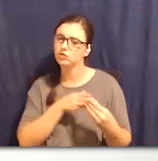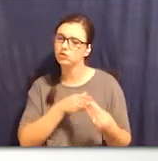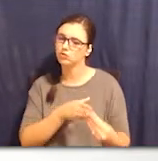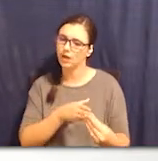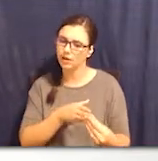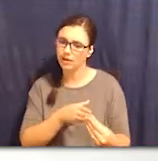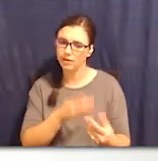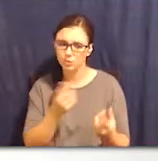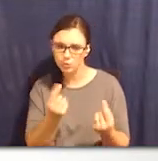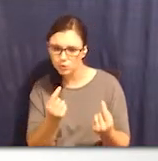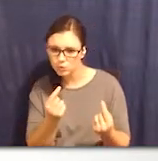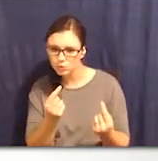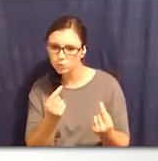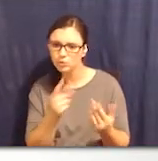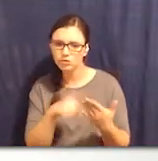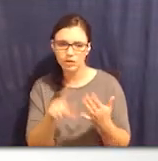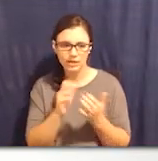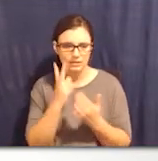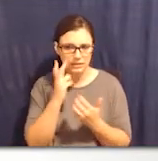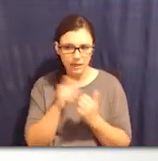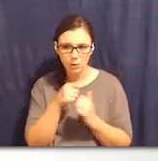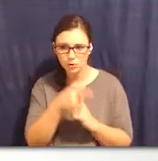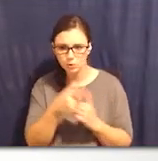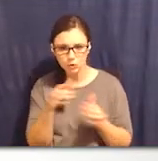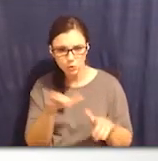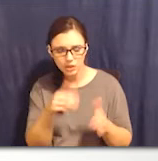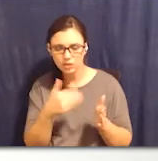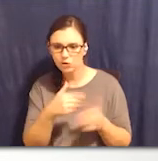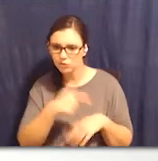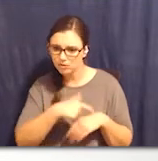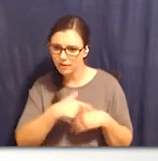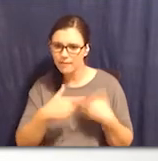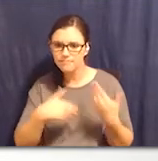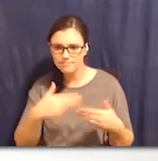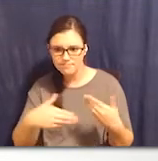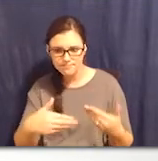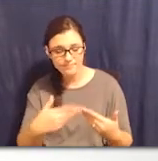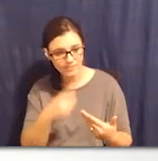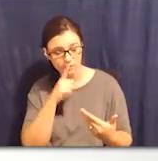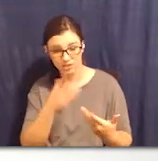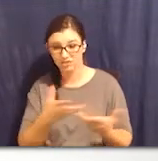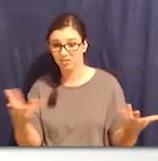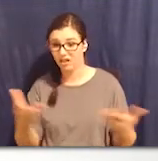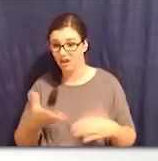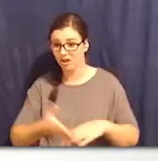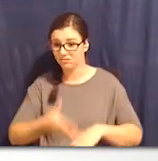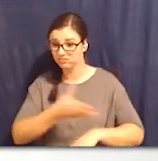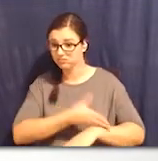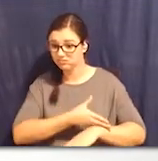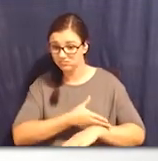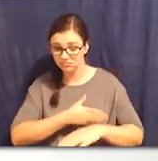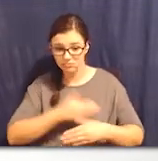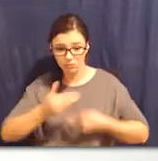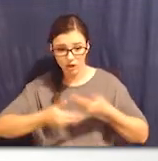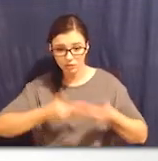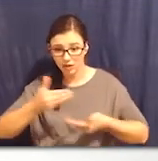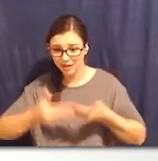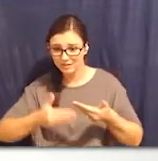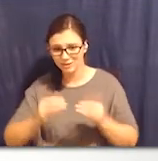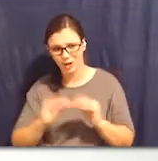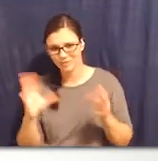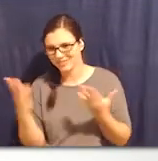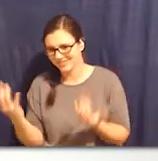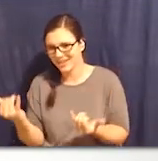guidance, I suppose, was basically to direct them on what to do and to check and see how she was doing over time. And she made quite a